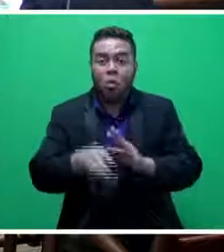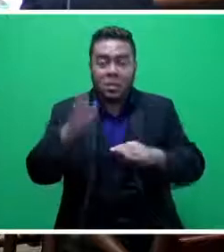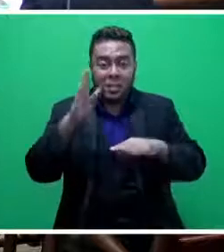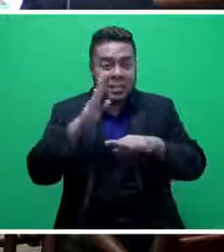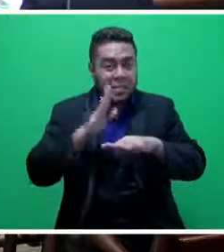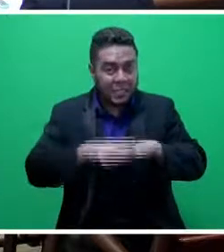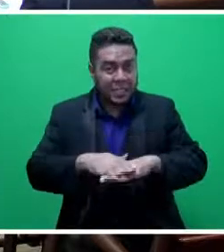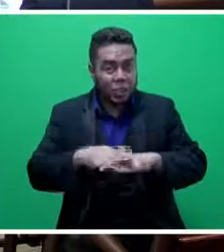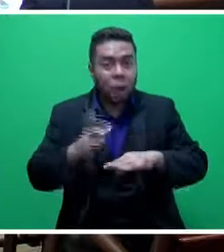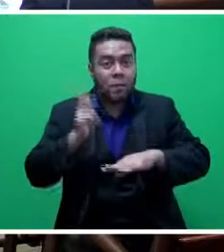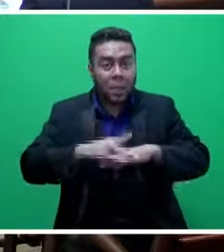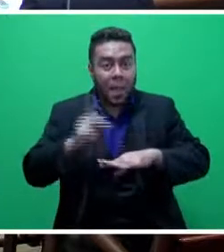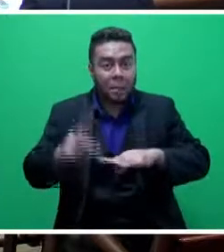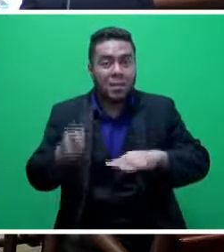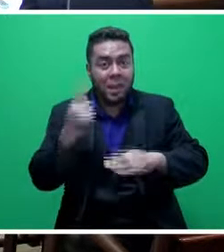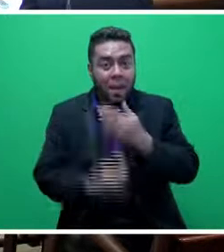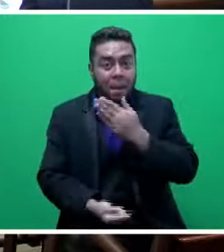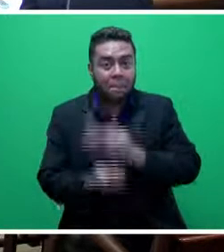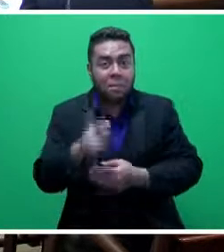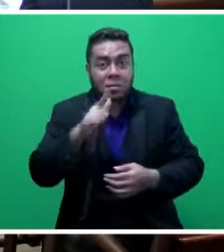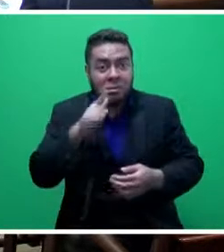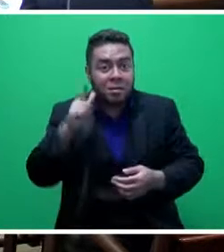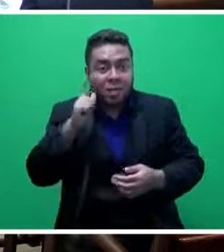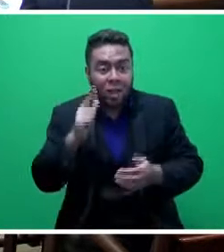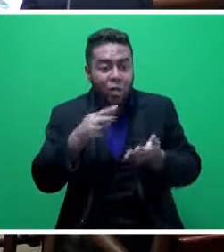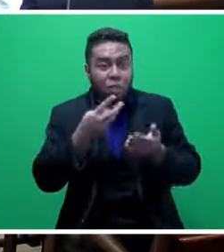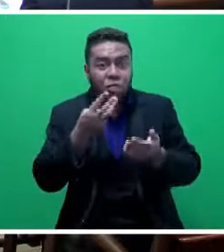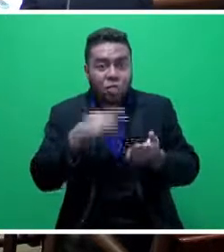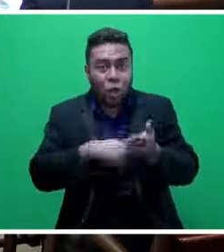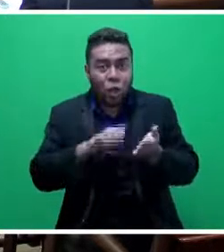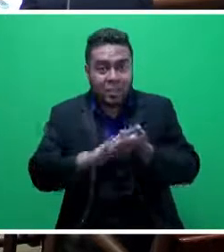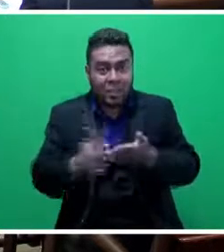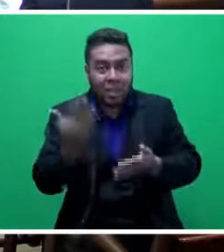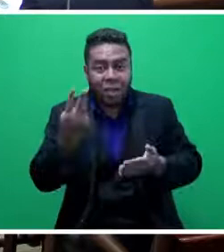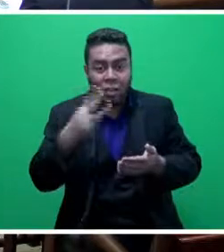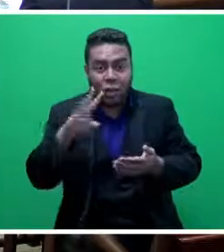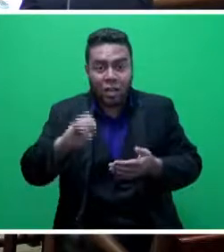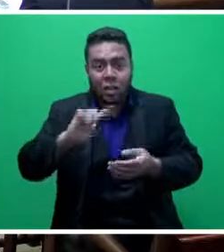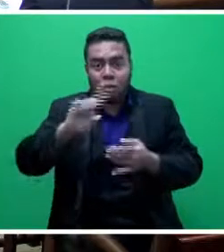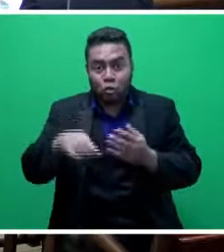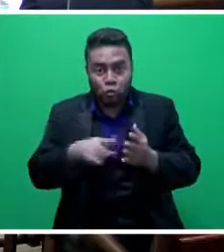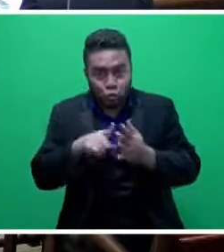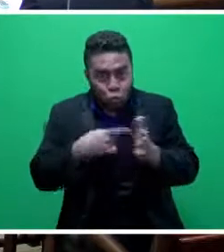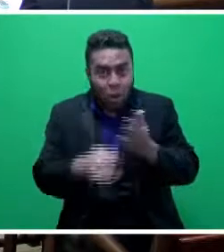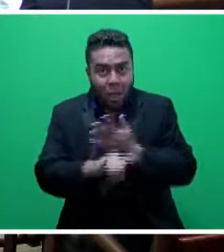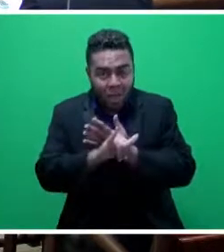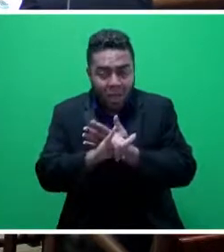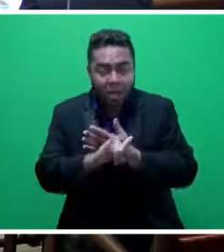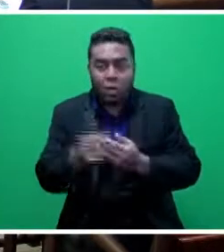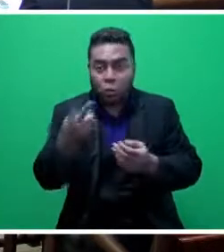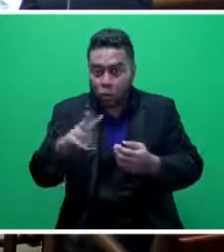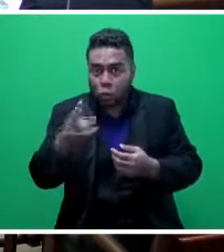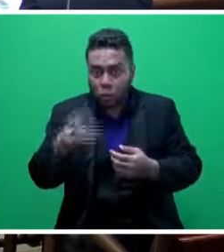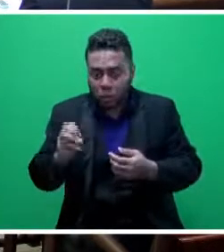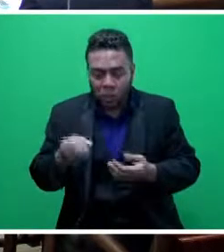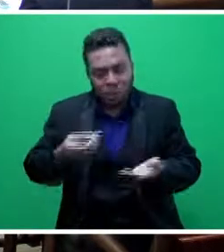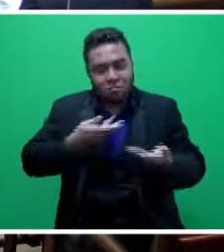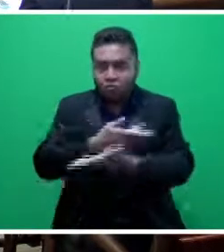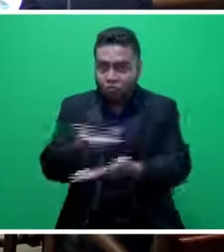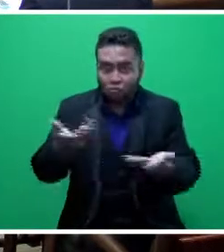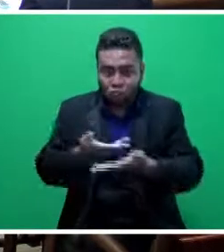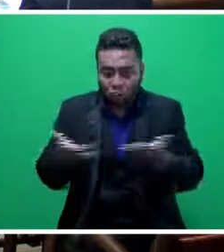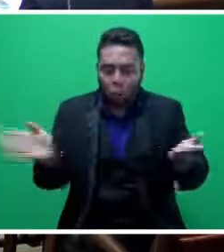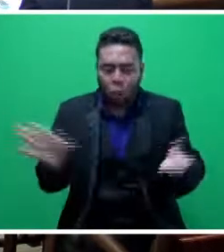of Parliament held on Thursday, 30 July 2020, as previously circulated,